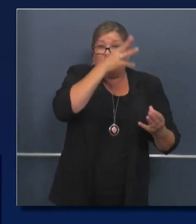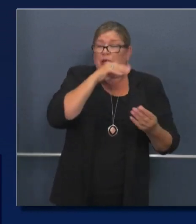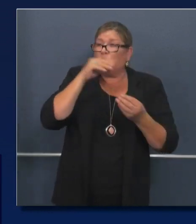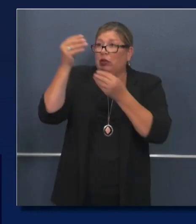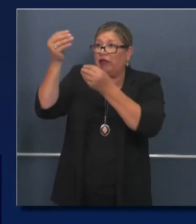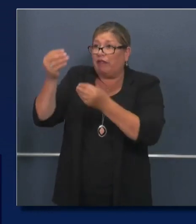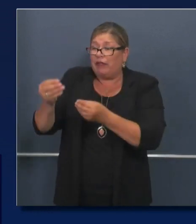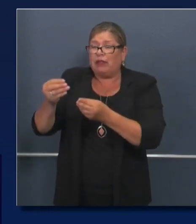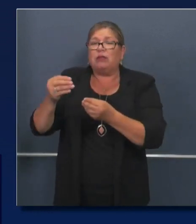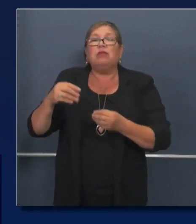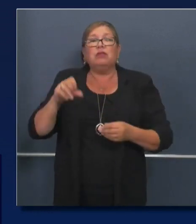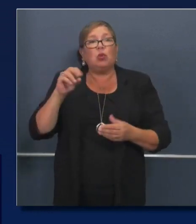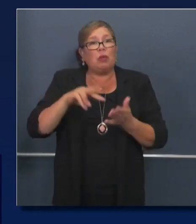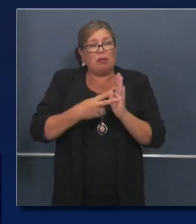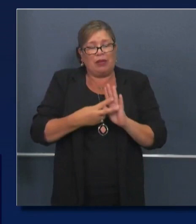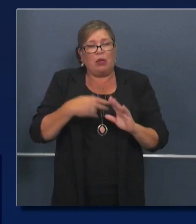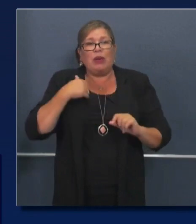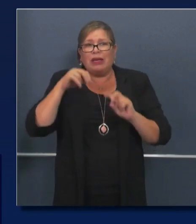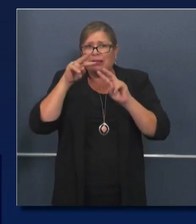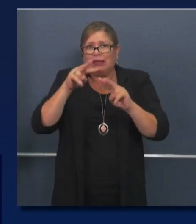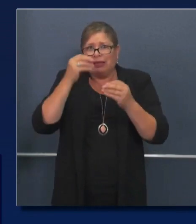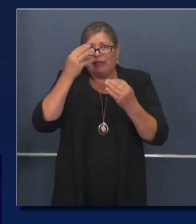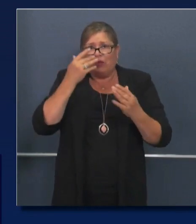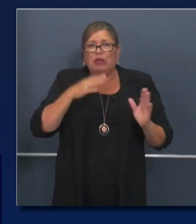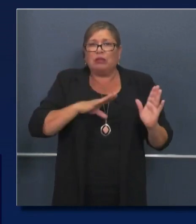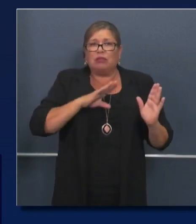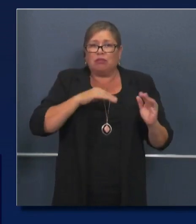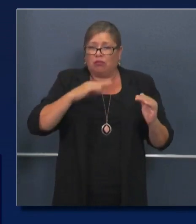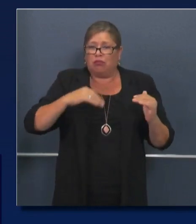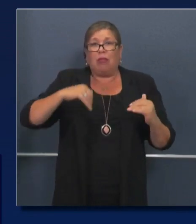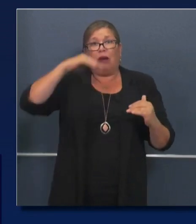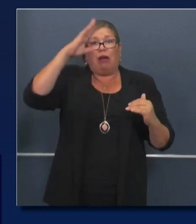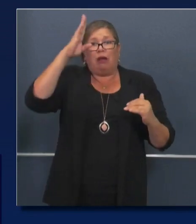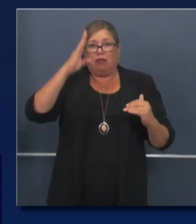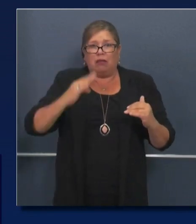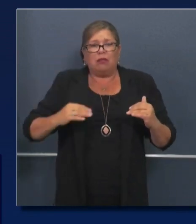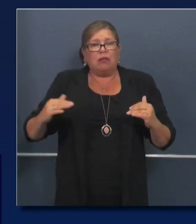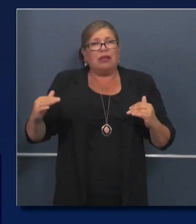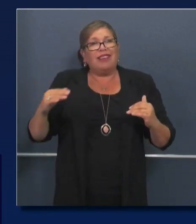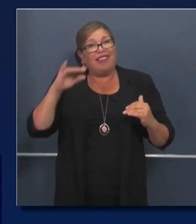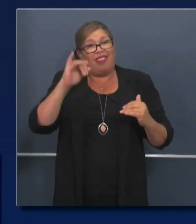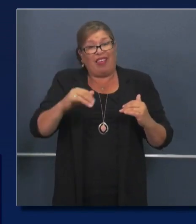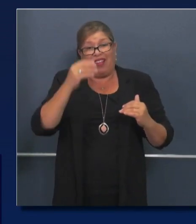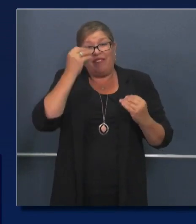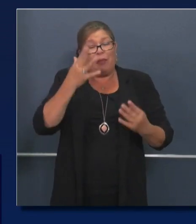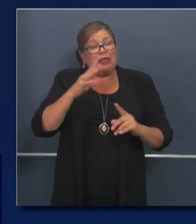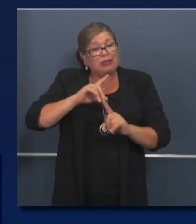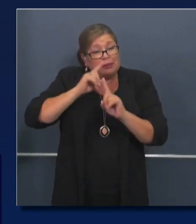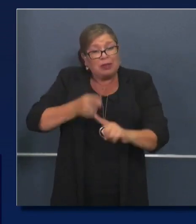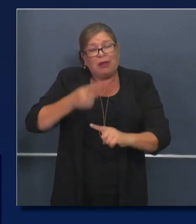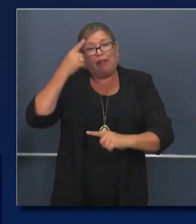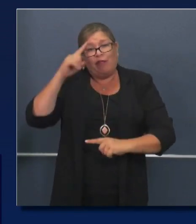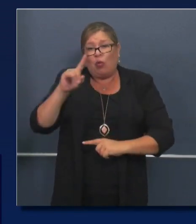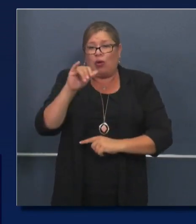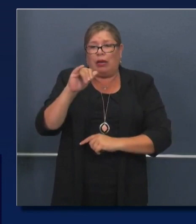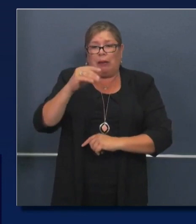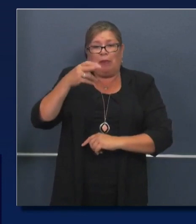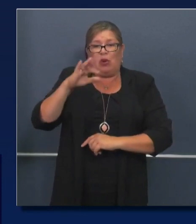and Imperial County's data looks only like Imperial County's data. Nearby counties look very